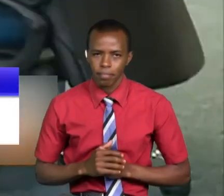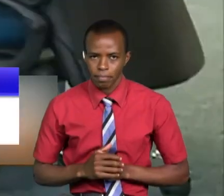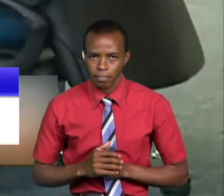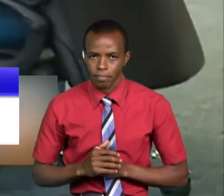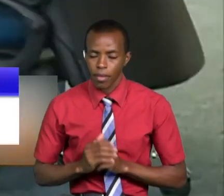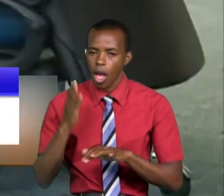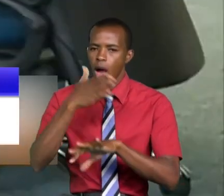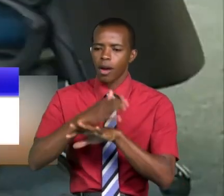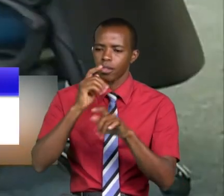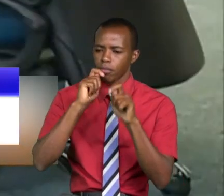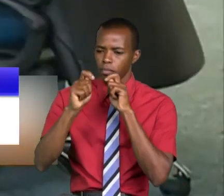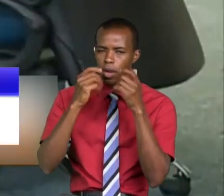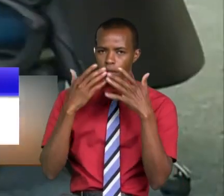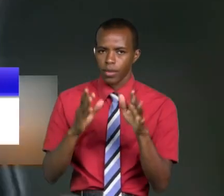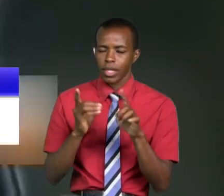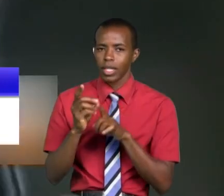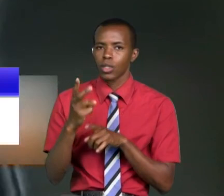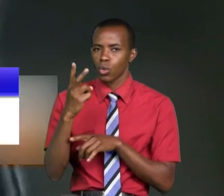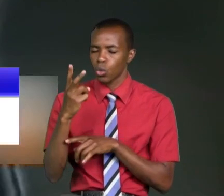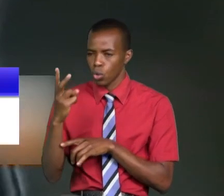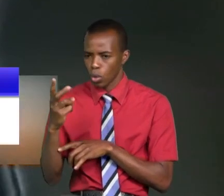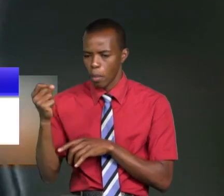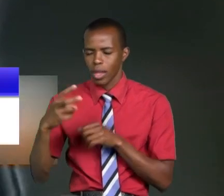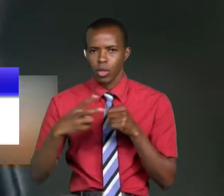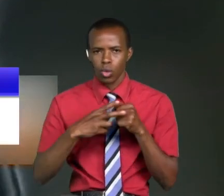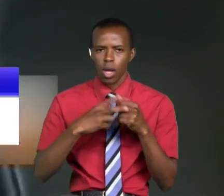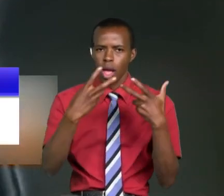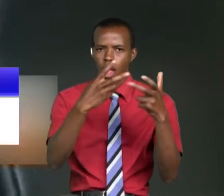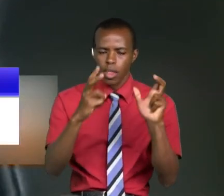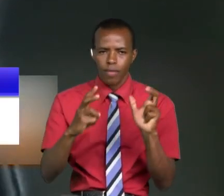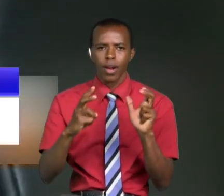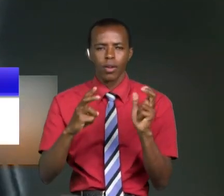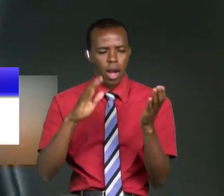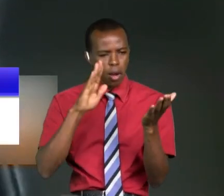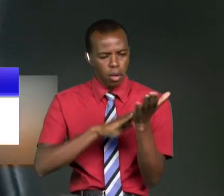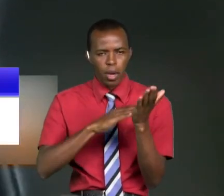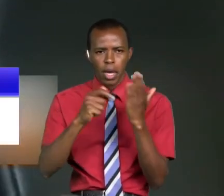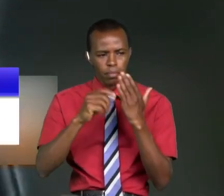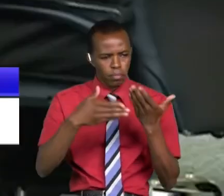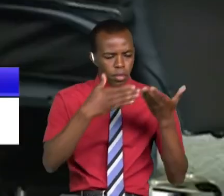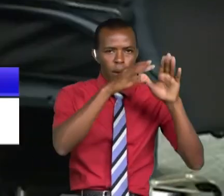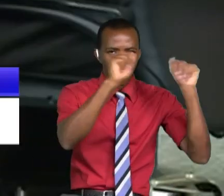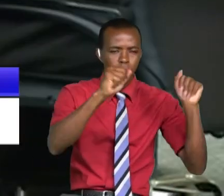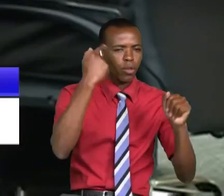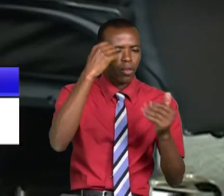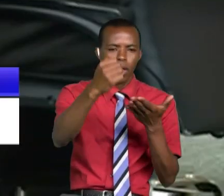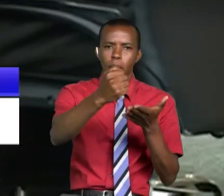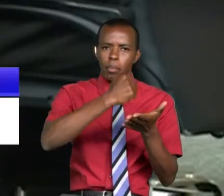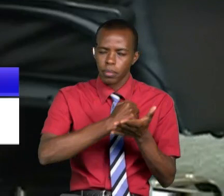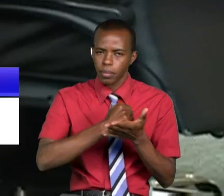After the interviews are over on 22nd July, the panel will forward the recommended names to the president for appointment.